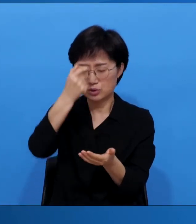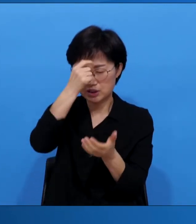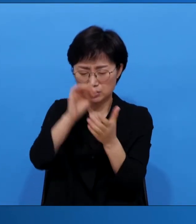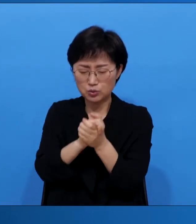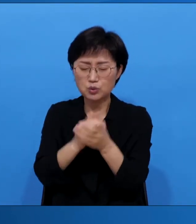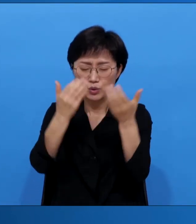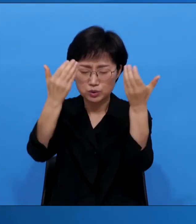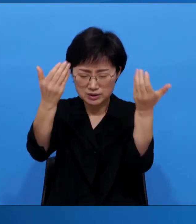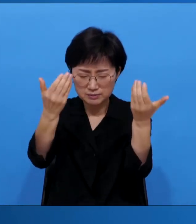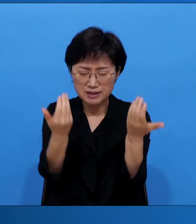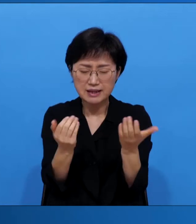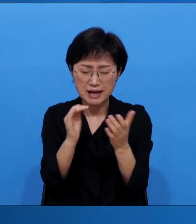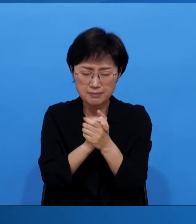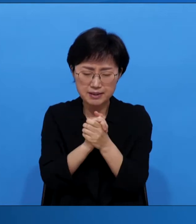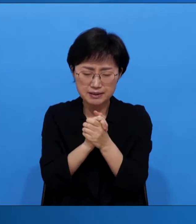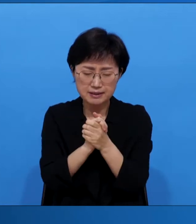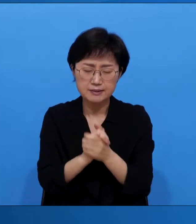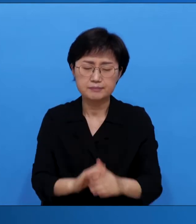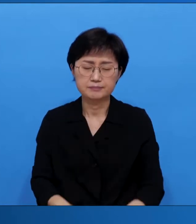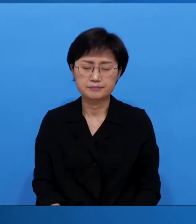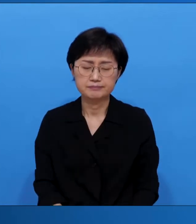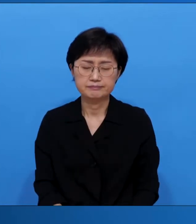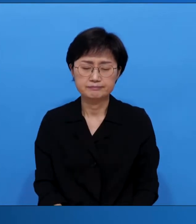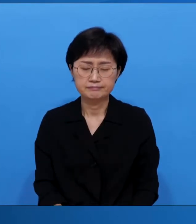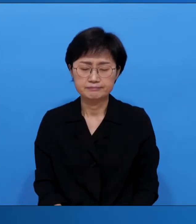In Jesus Christ's name we pray. Amen. Amen.